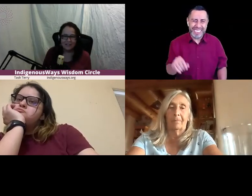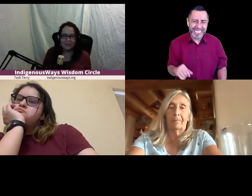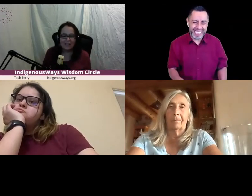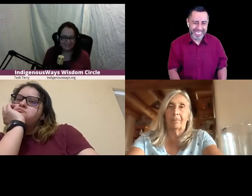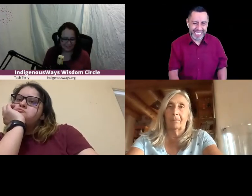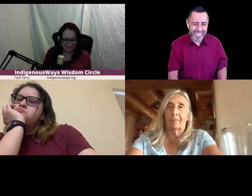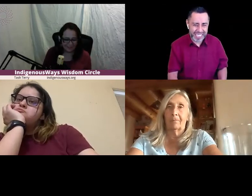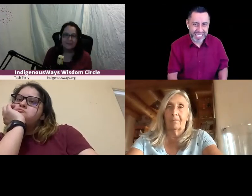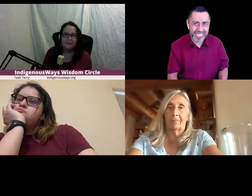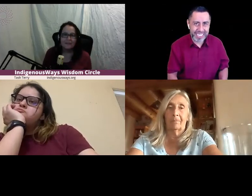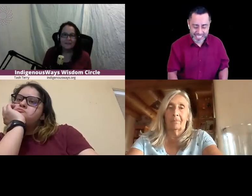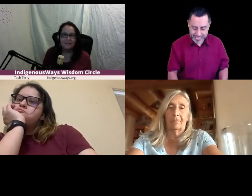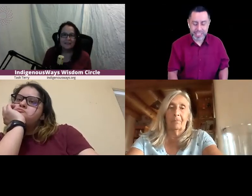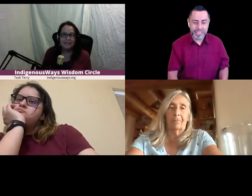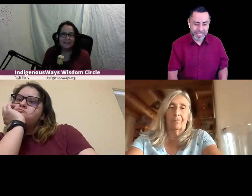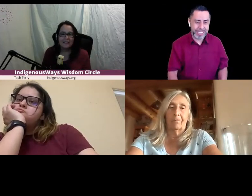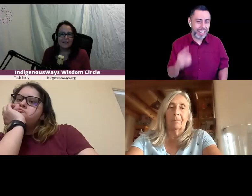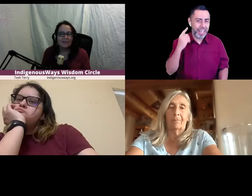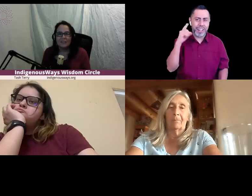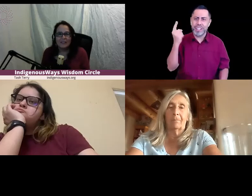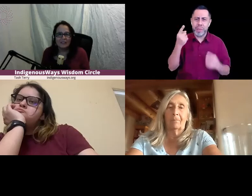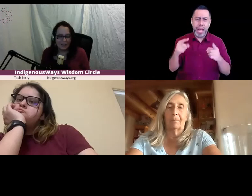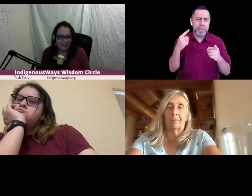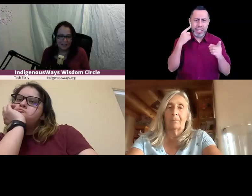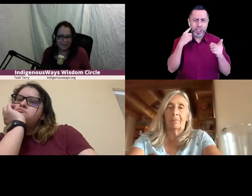Something happened. I don't hear you.